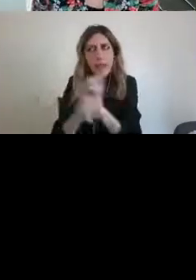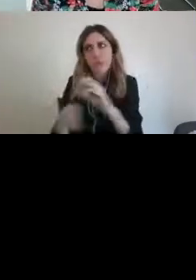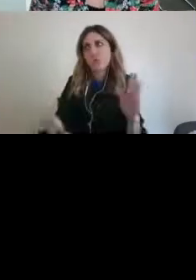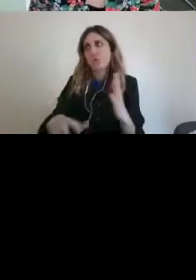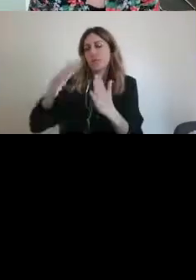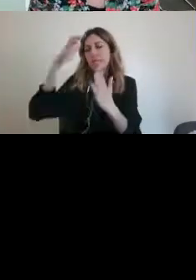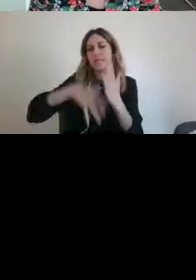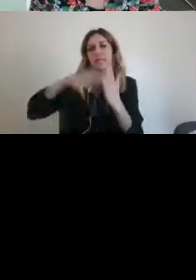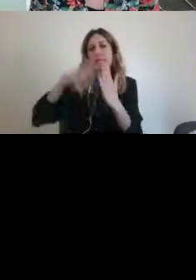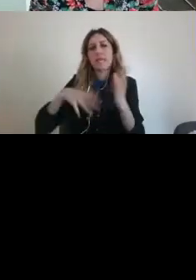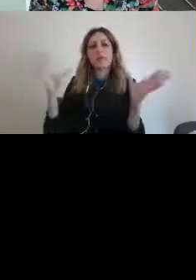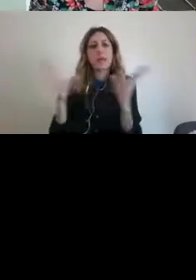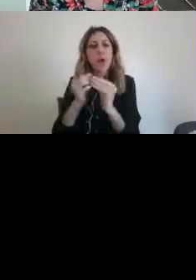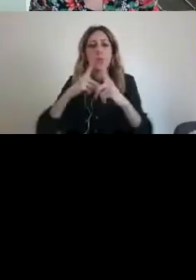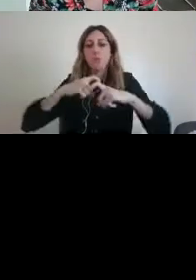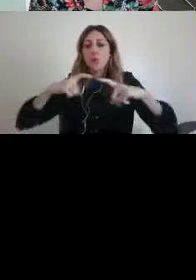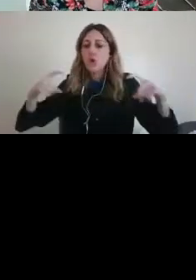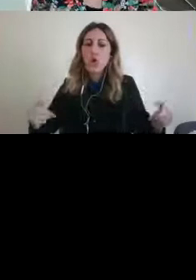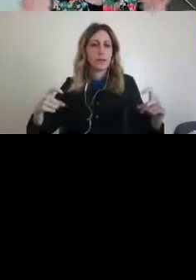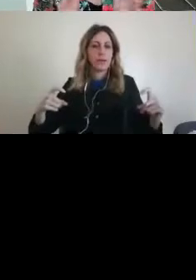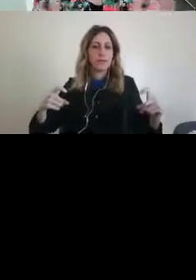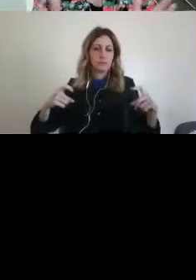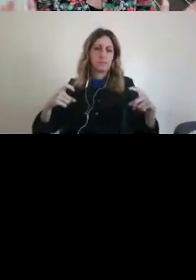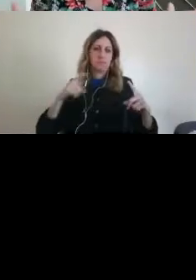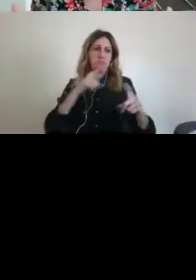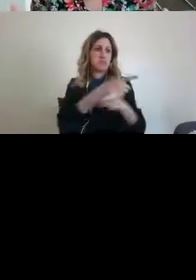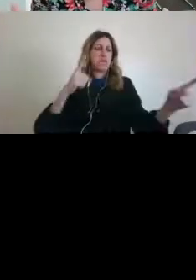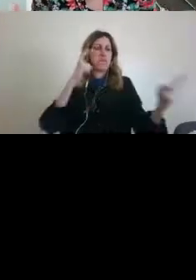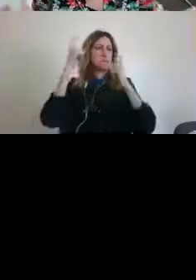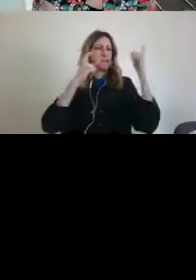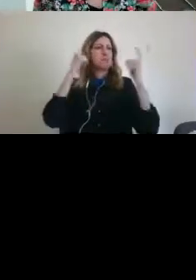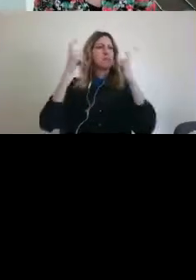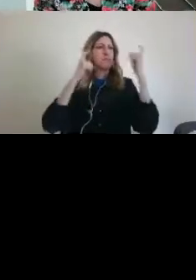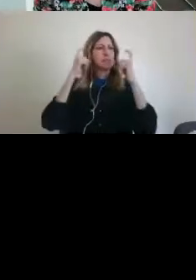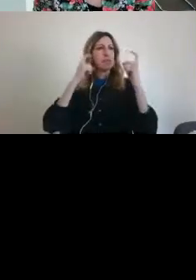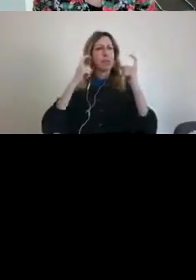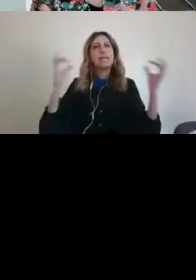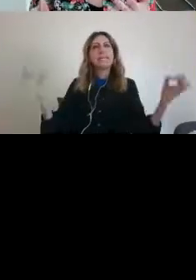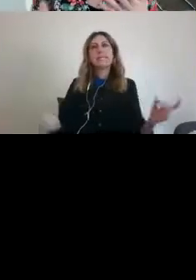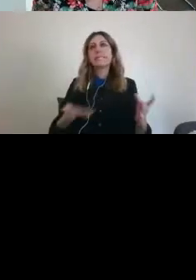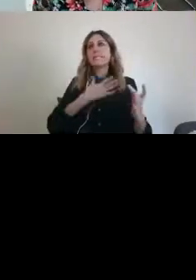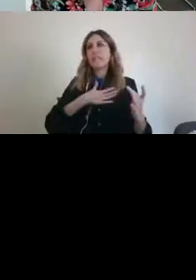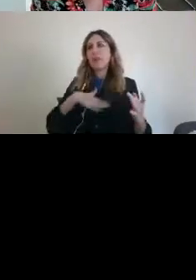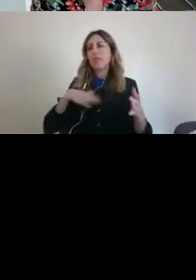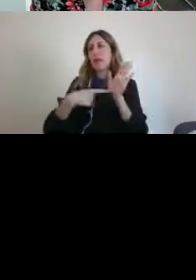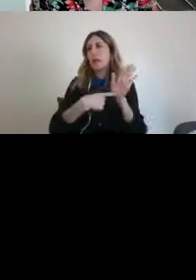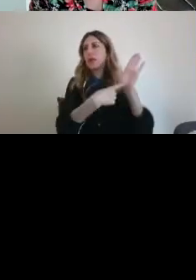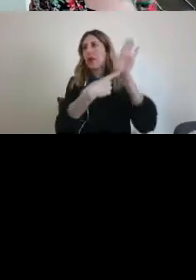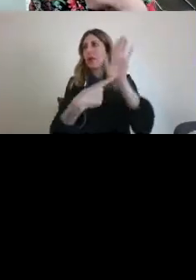think about, if you could show your audience 4 or 5 articles, which one would you